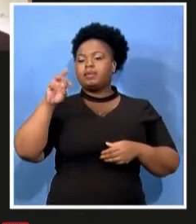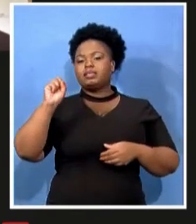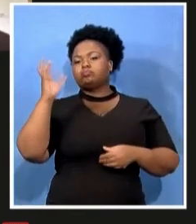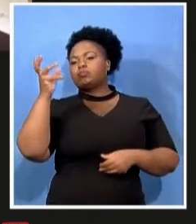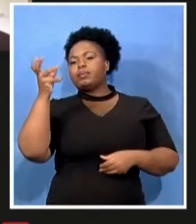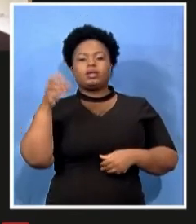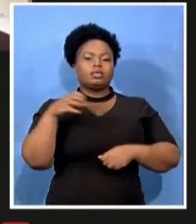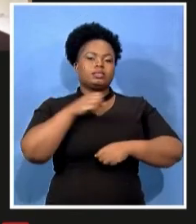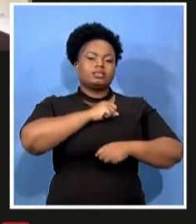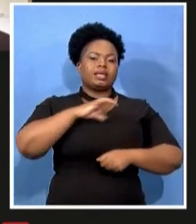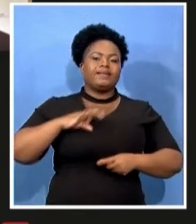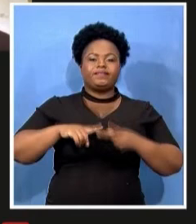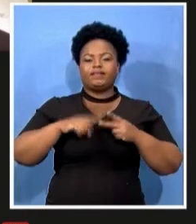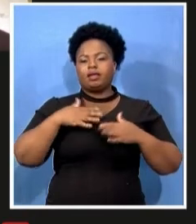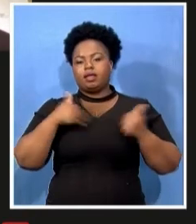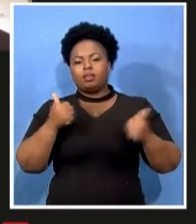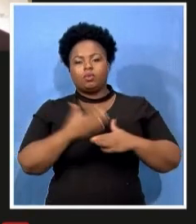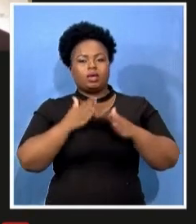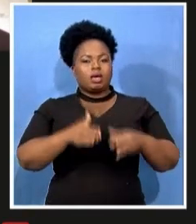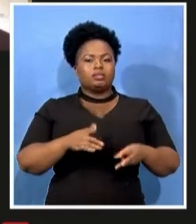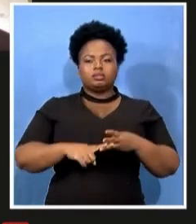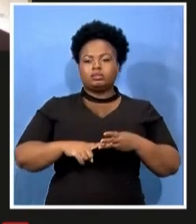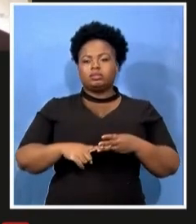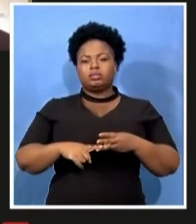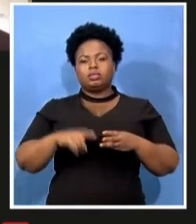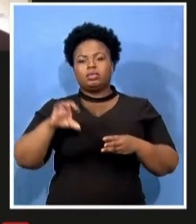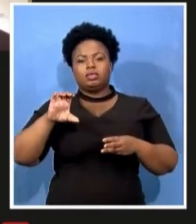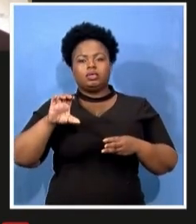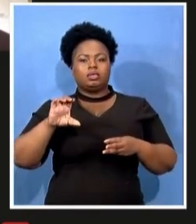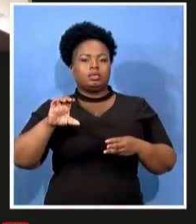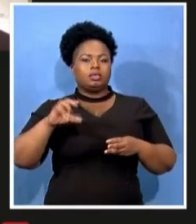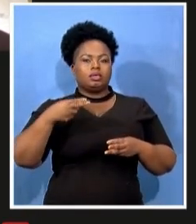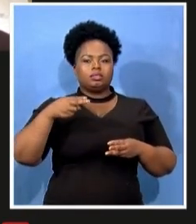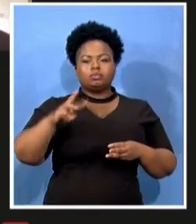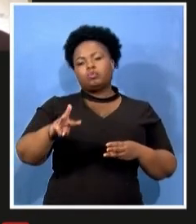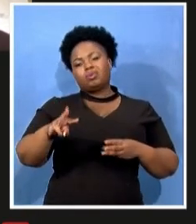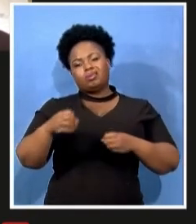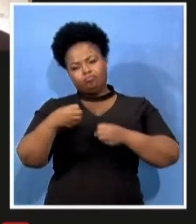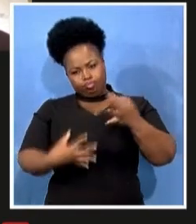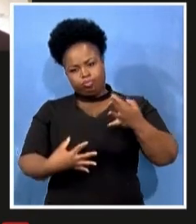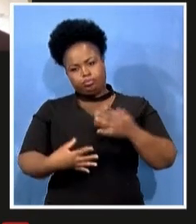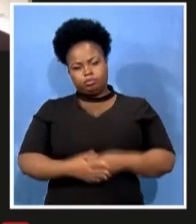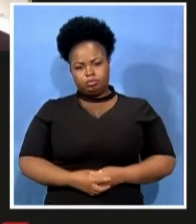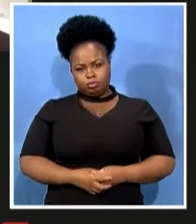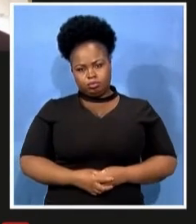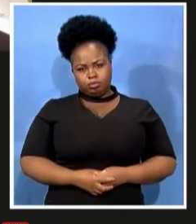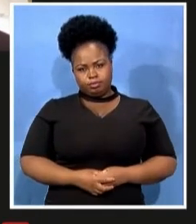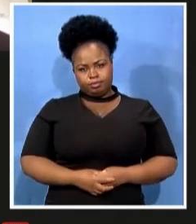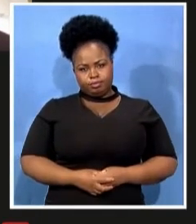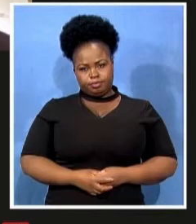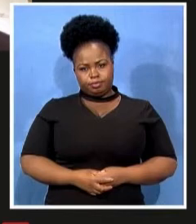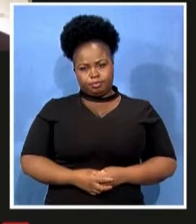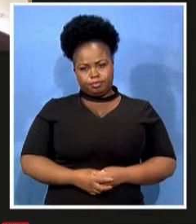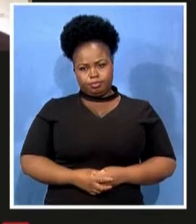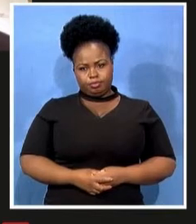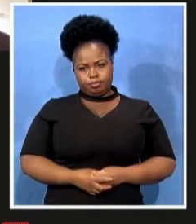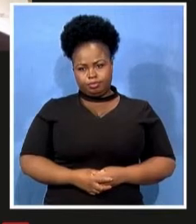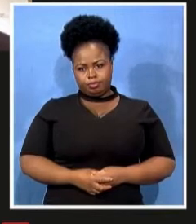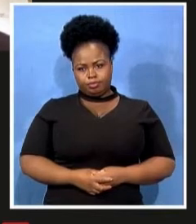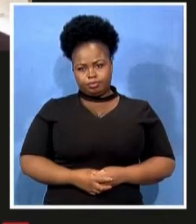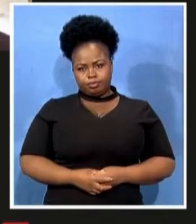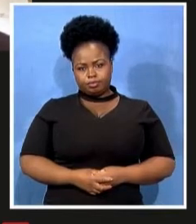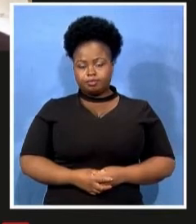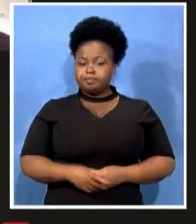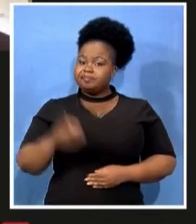health workers, and so on. Then the other delivery platforms that have to be considered